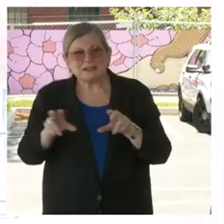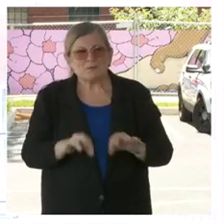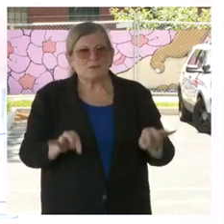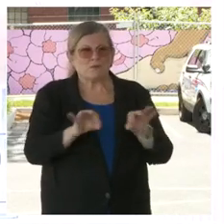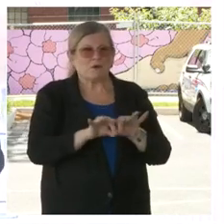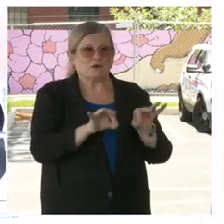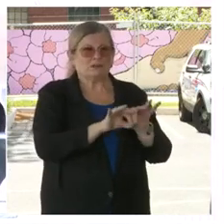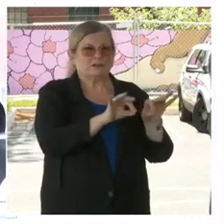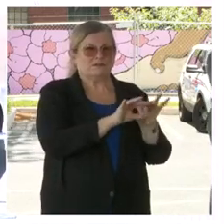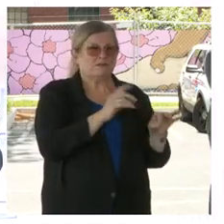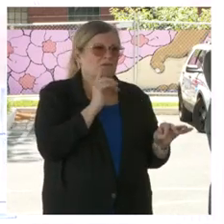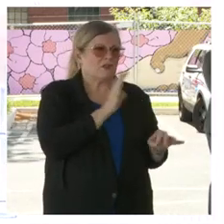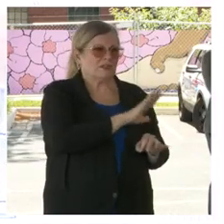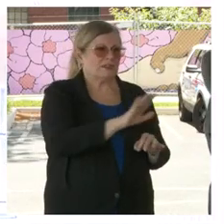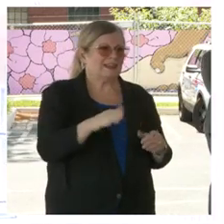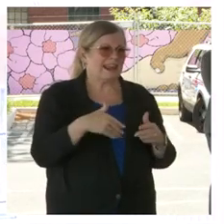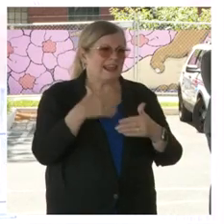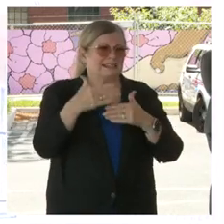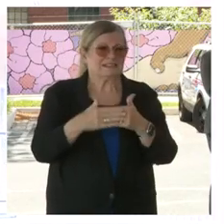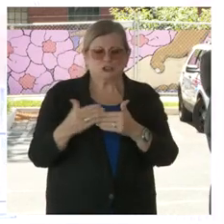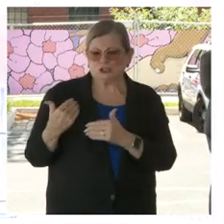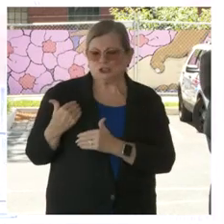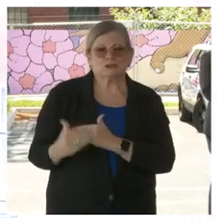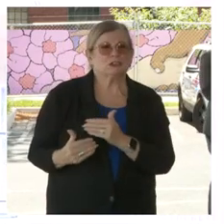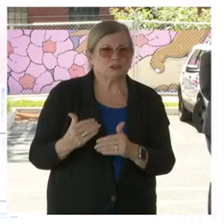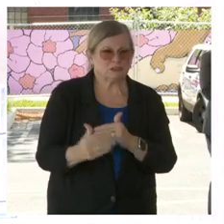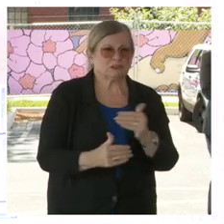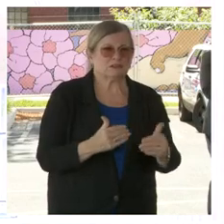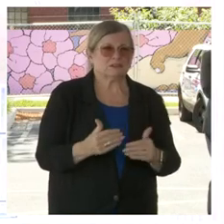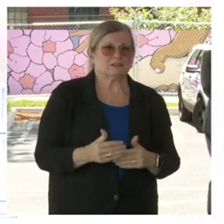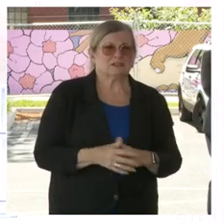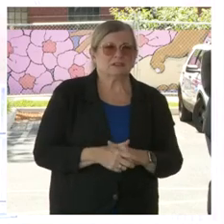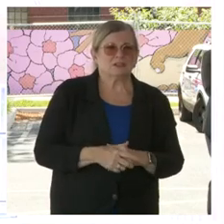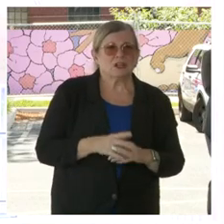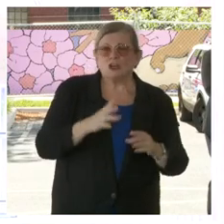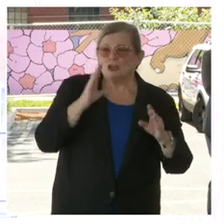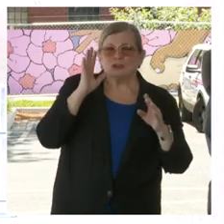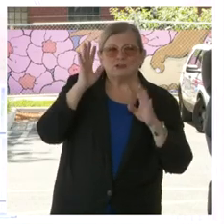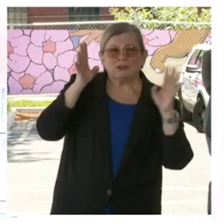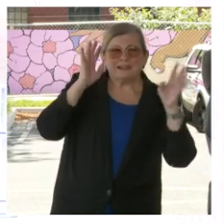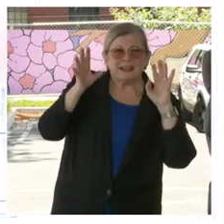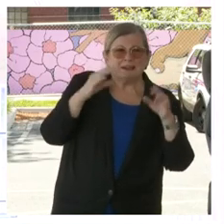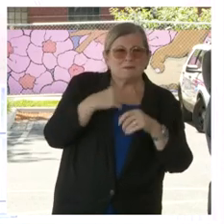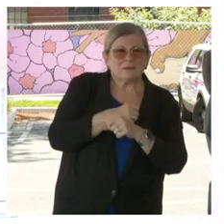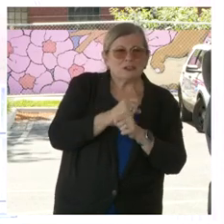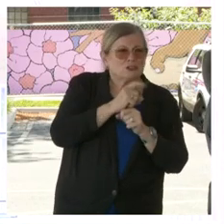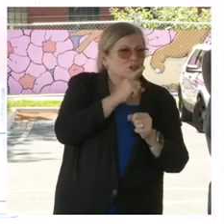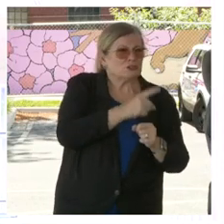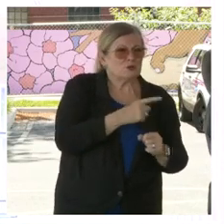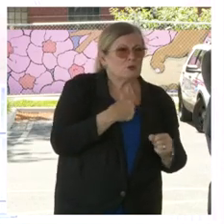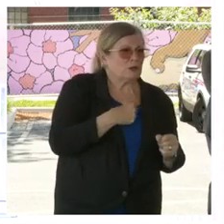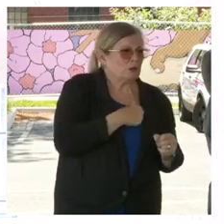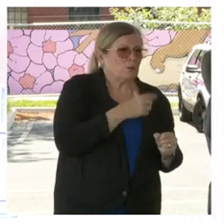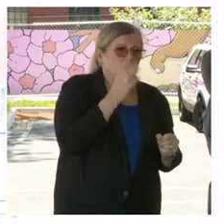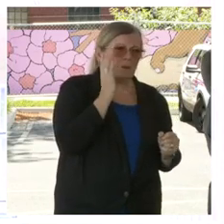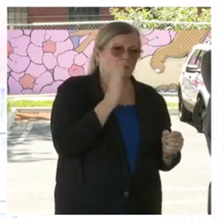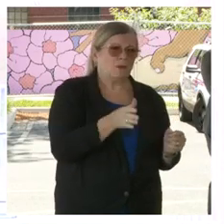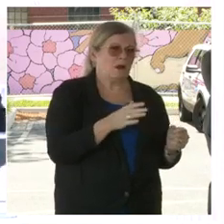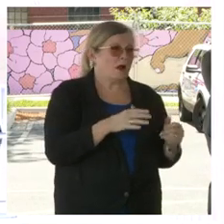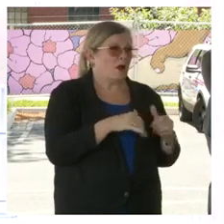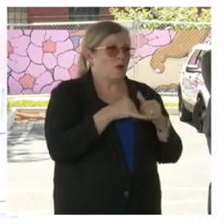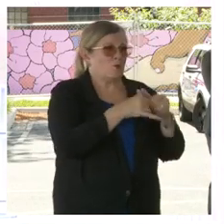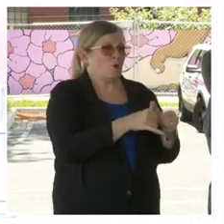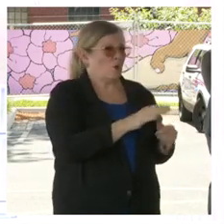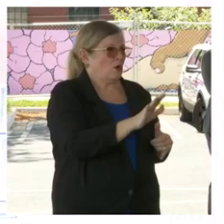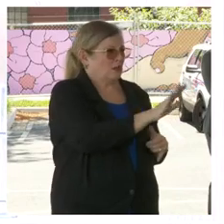cultivation of the next generation of young makers and creatives who will mirror the hard work and success of LeGreg and his partner, Muhammad Hill. Let's give them another